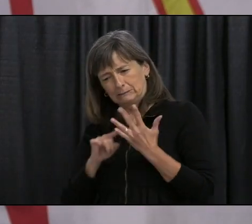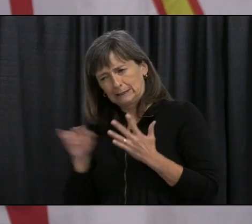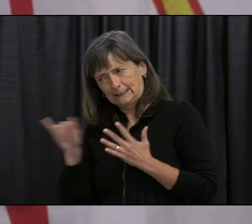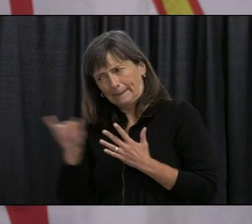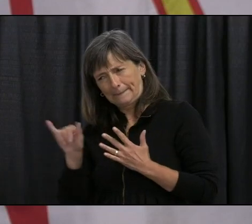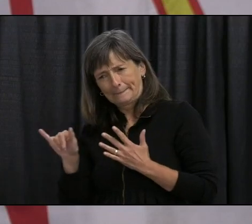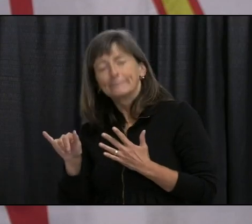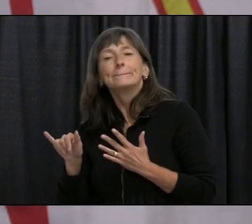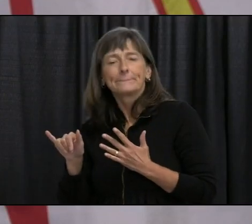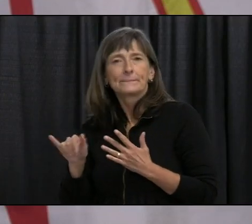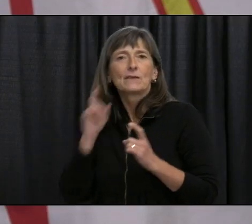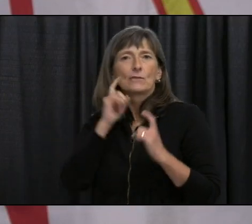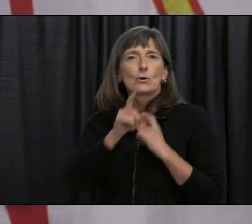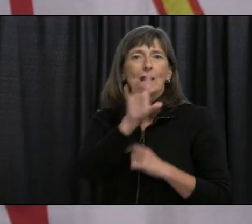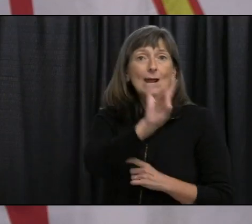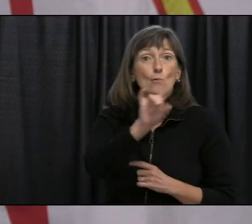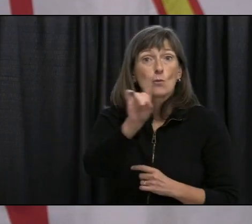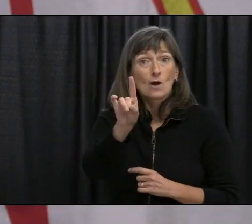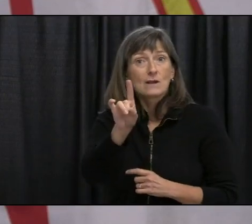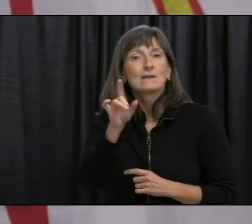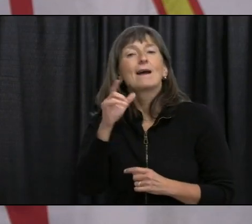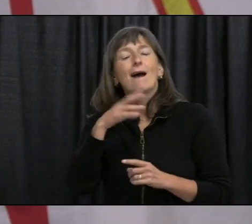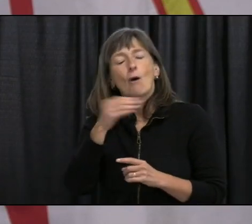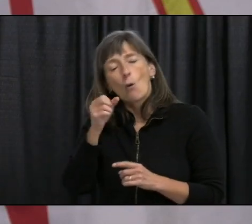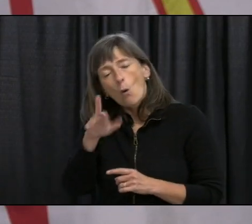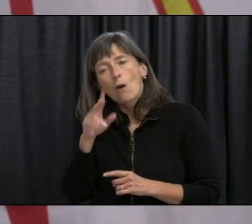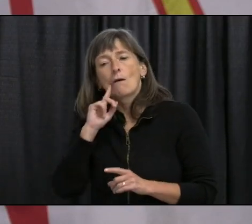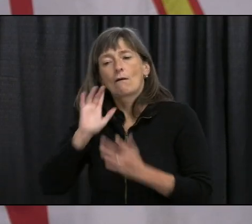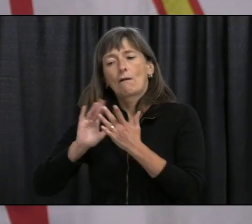or complete the self-assessment tool online.